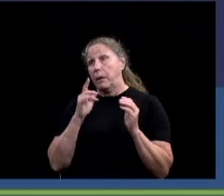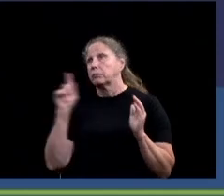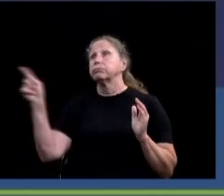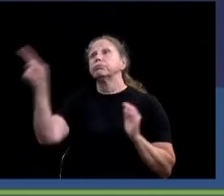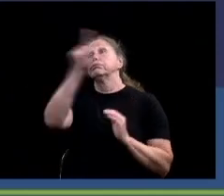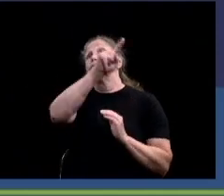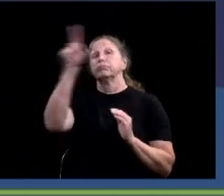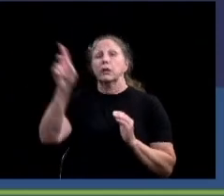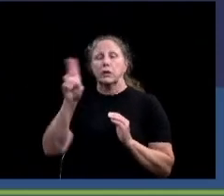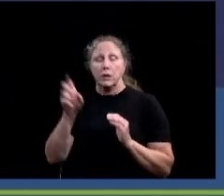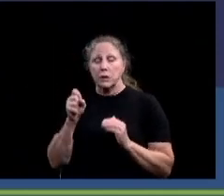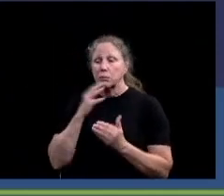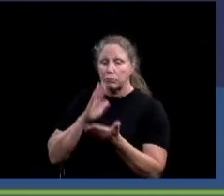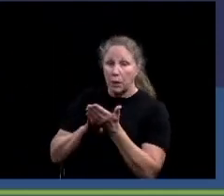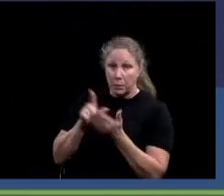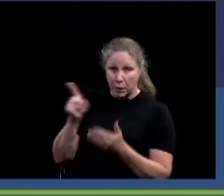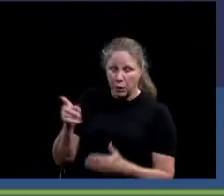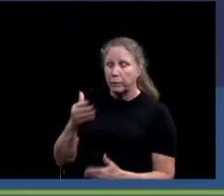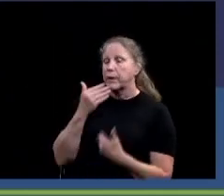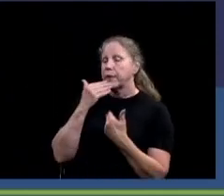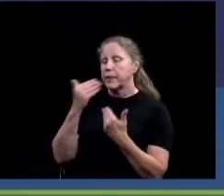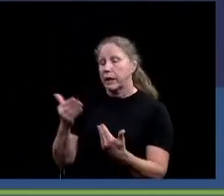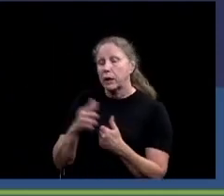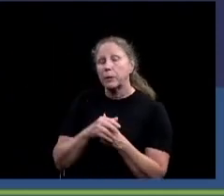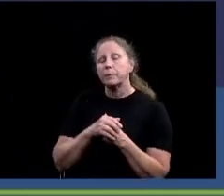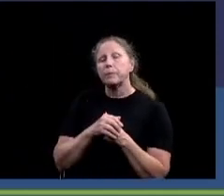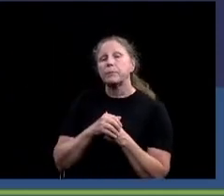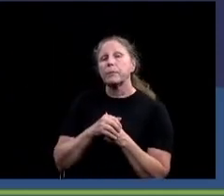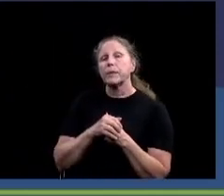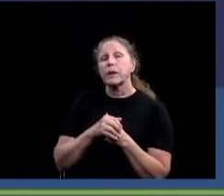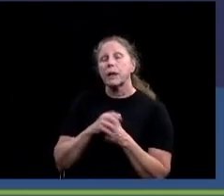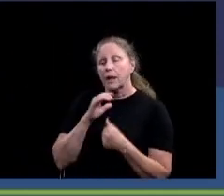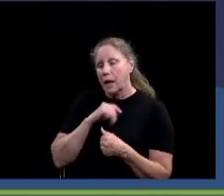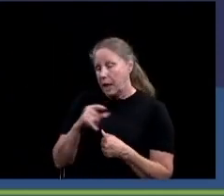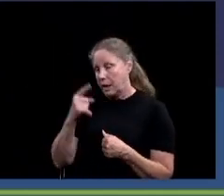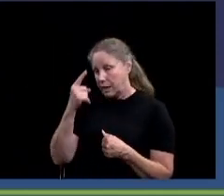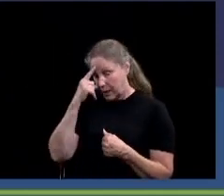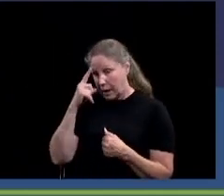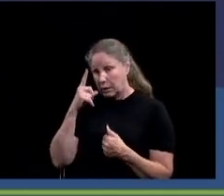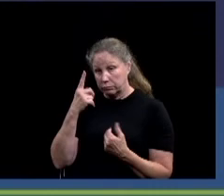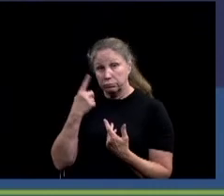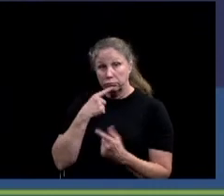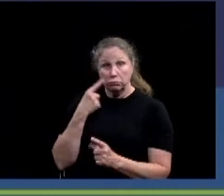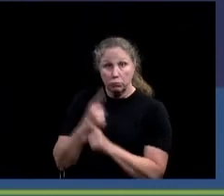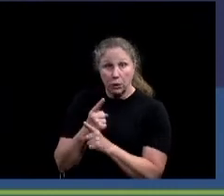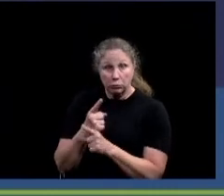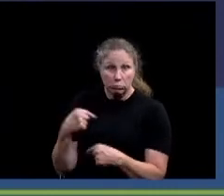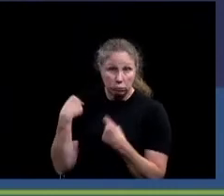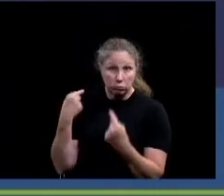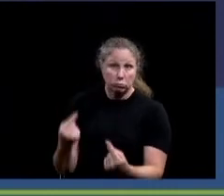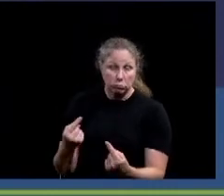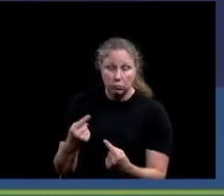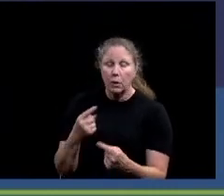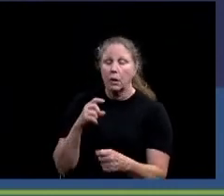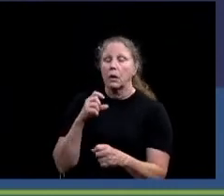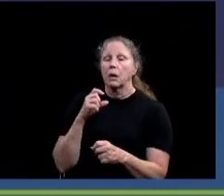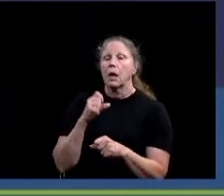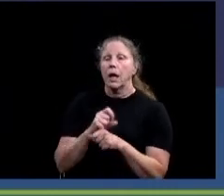I want to say I think we're approaching this in the right way, and continuing working on the mental health and other issues. I think